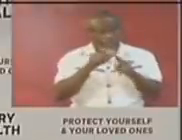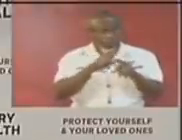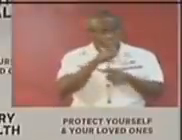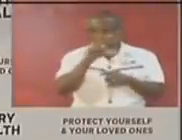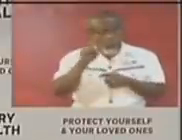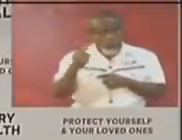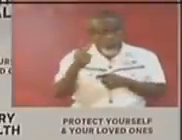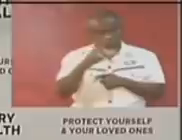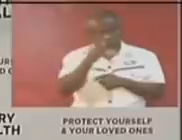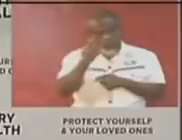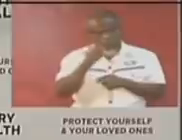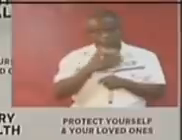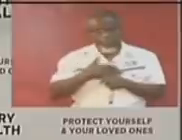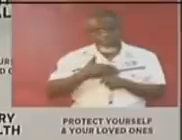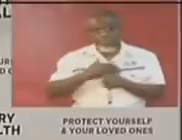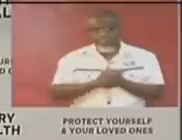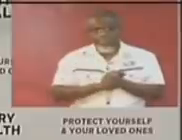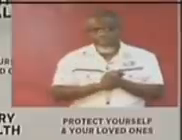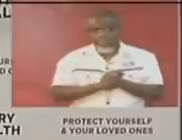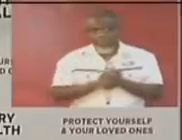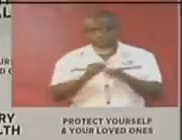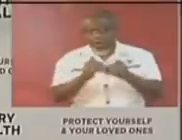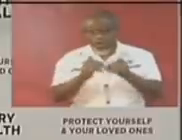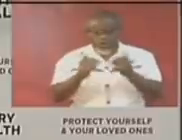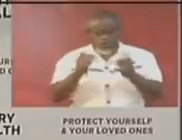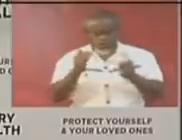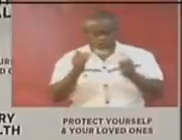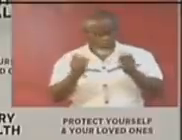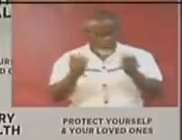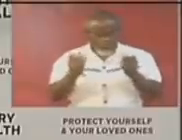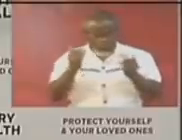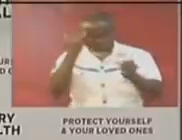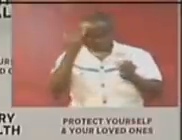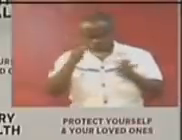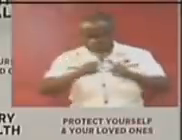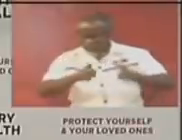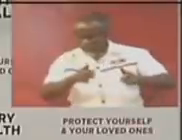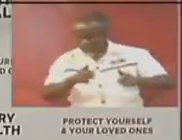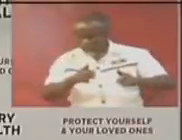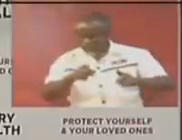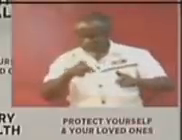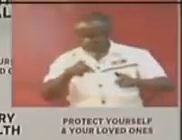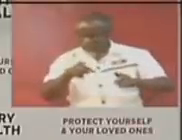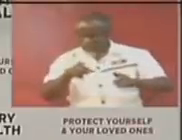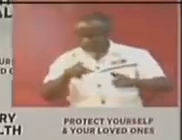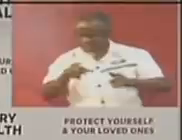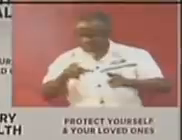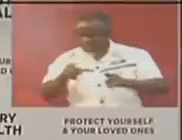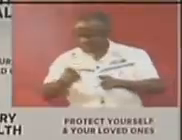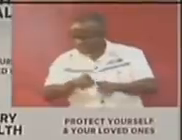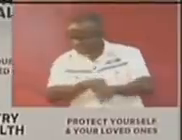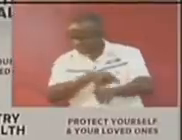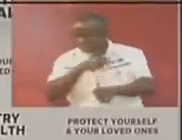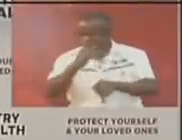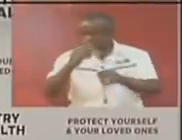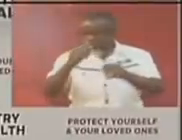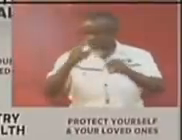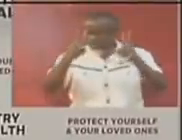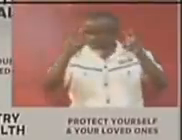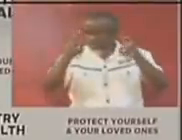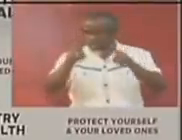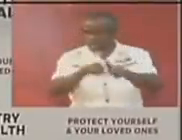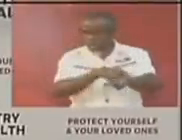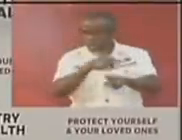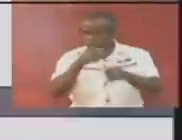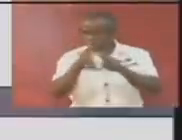And so the question asks to differentiate between a reinfection and long COVID. So I think Dr. Mohammed would be the best person to